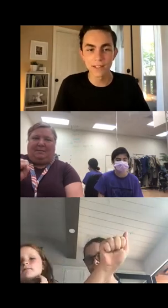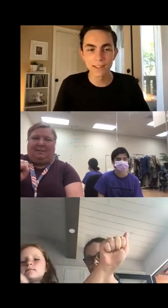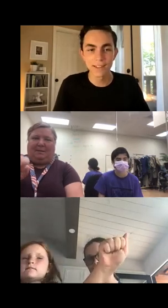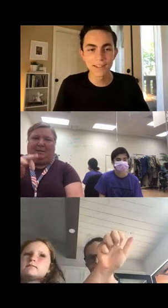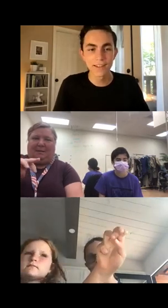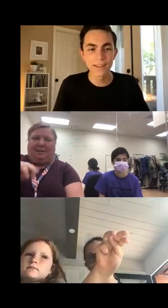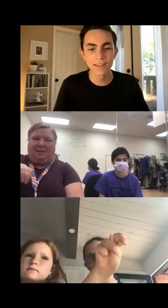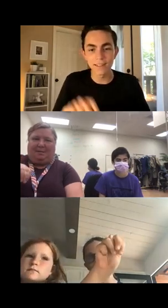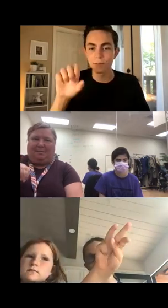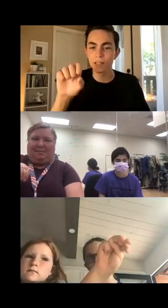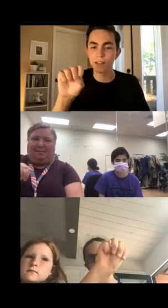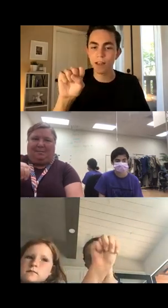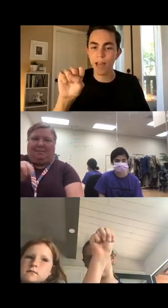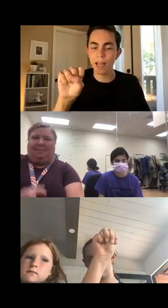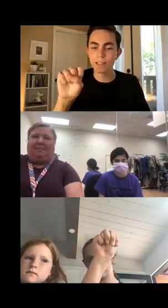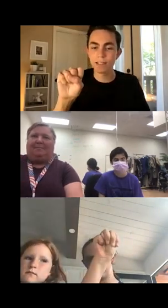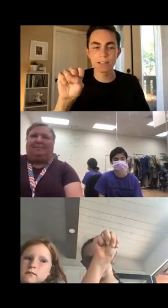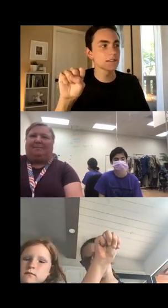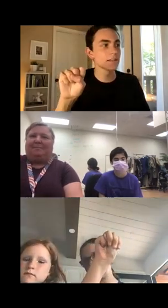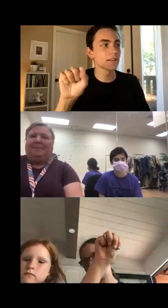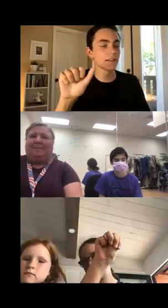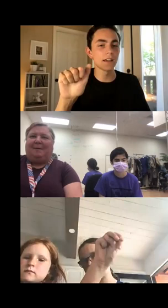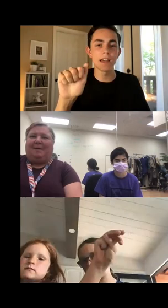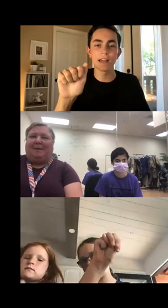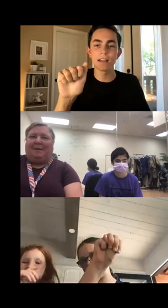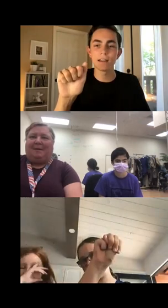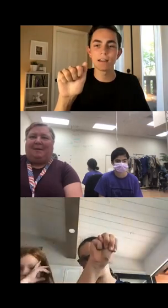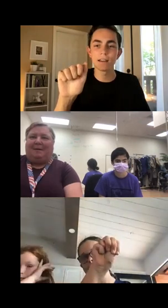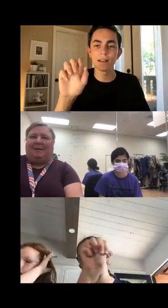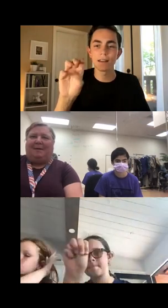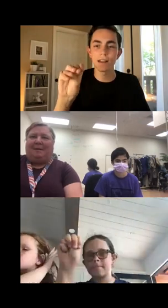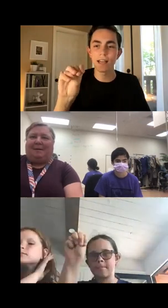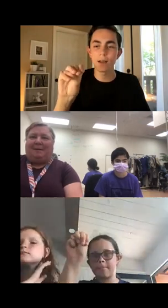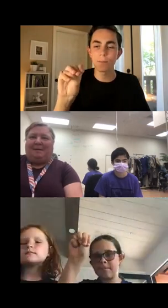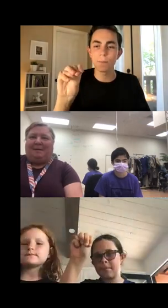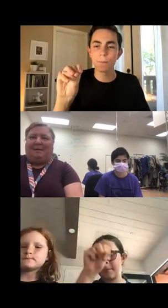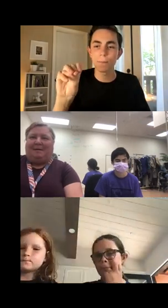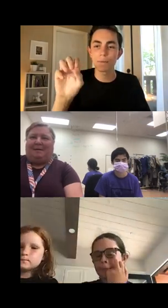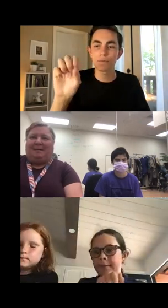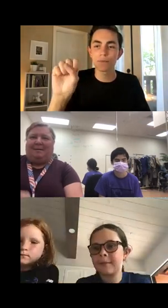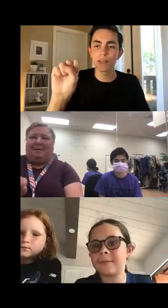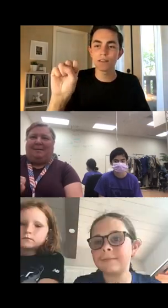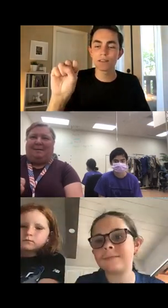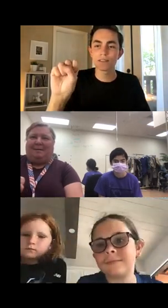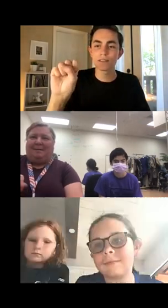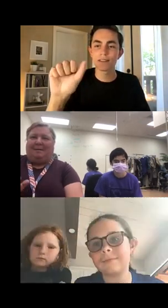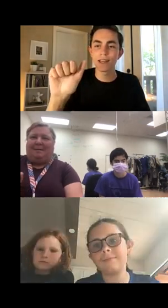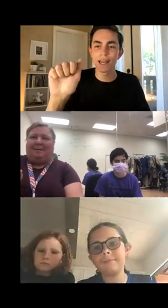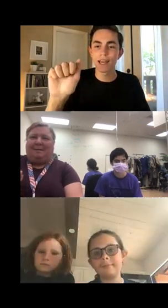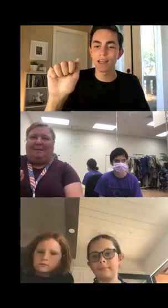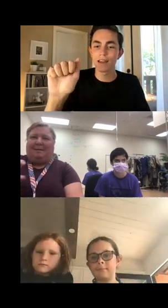Quinn. It's going to be S, A, M.